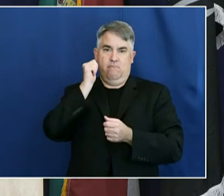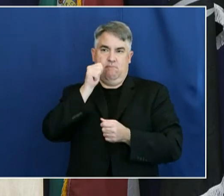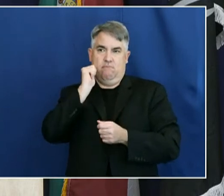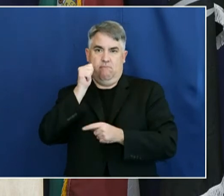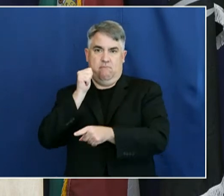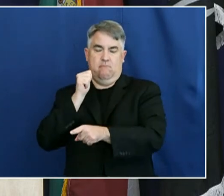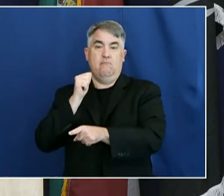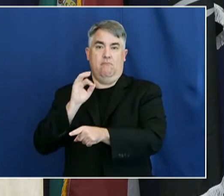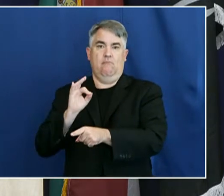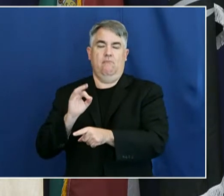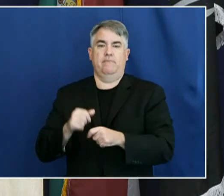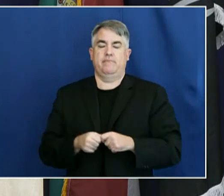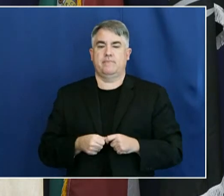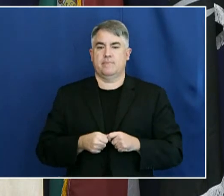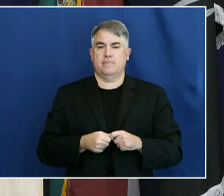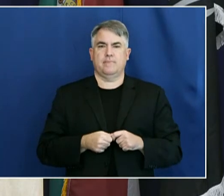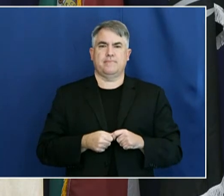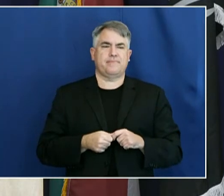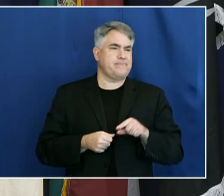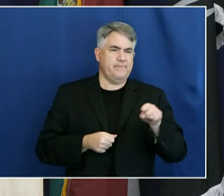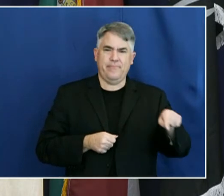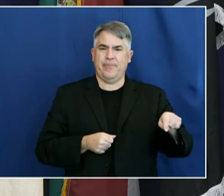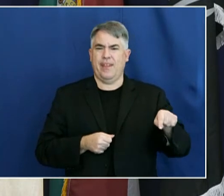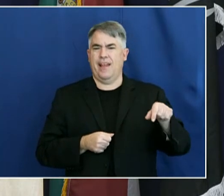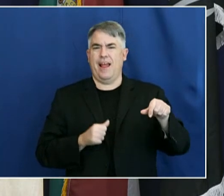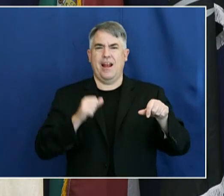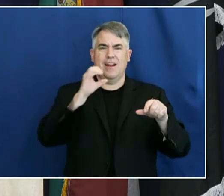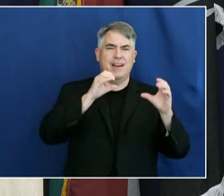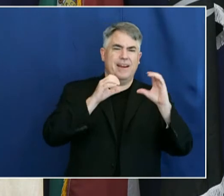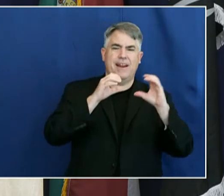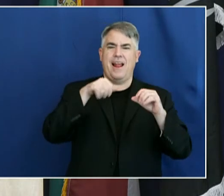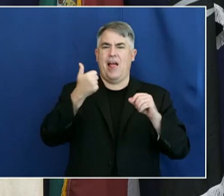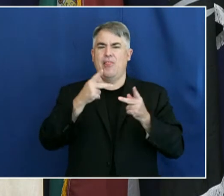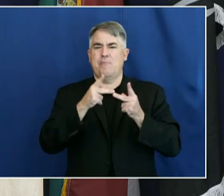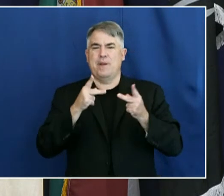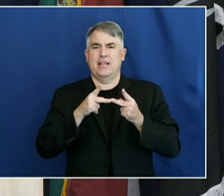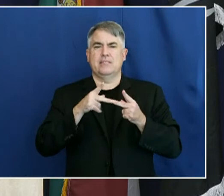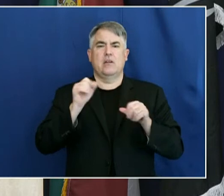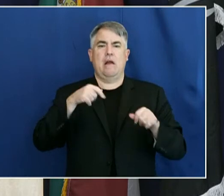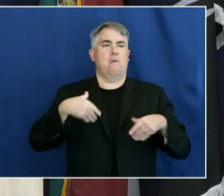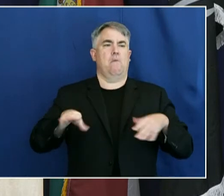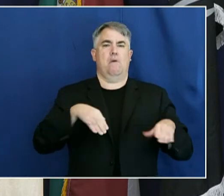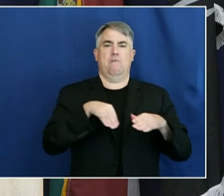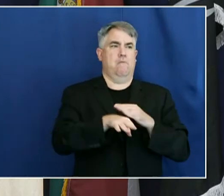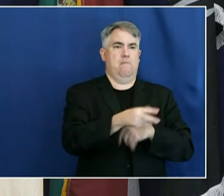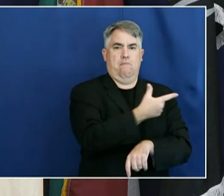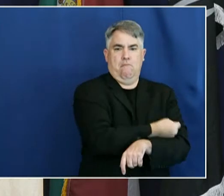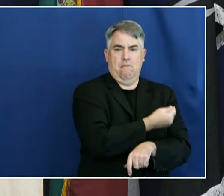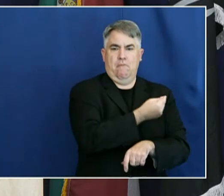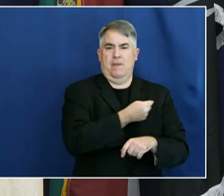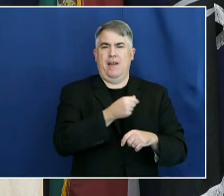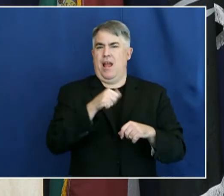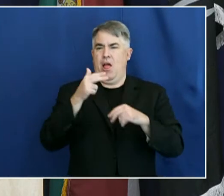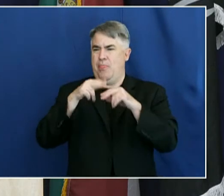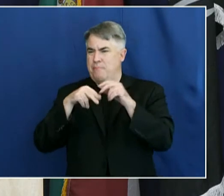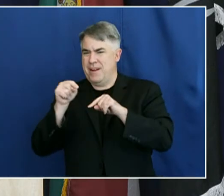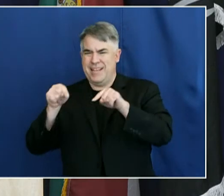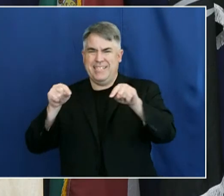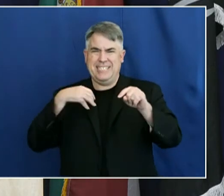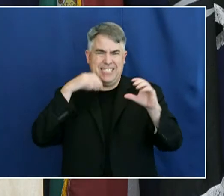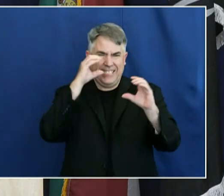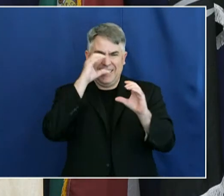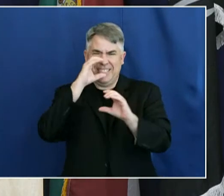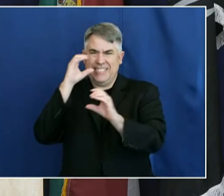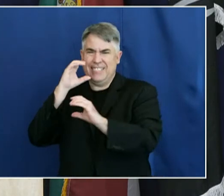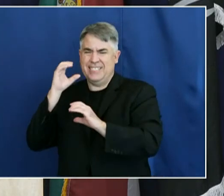locations, either for individual walk-up sites or some one-day sites, and also looking to build out our capacity. But with the capacity we have